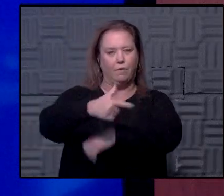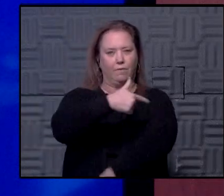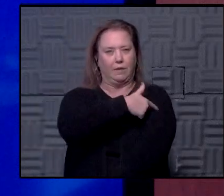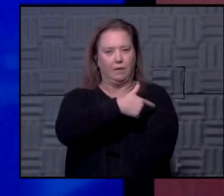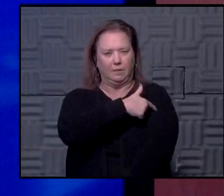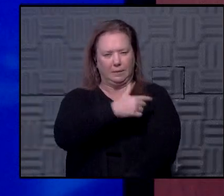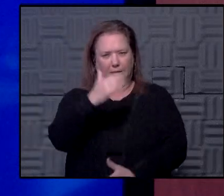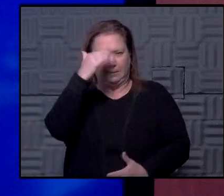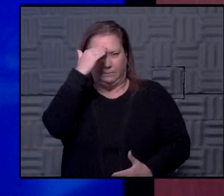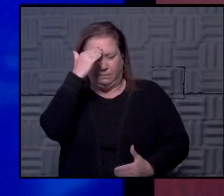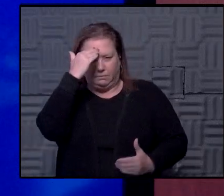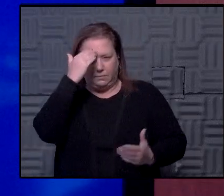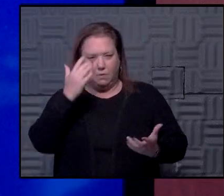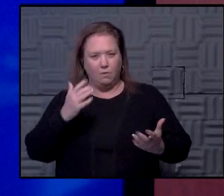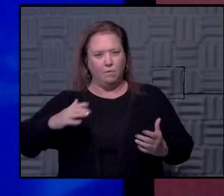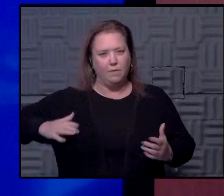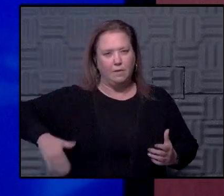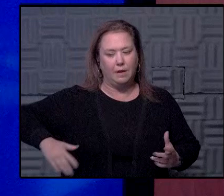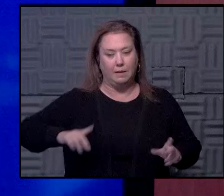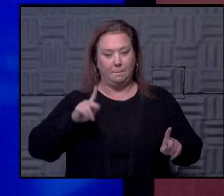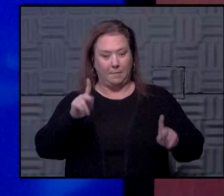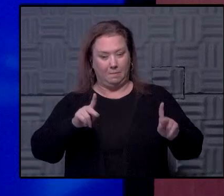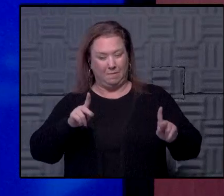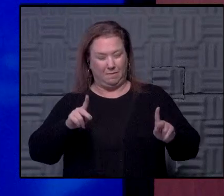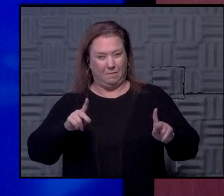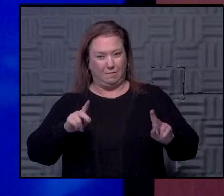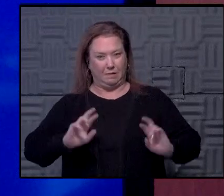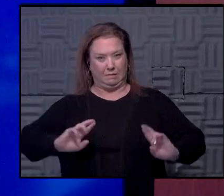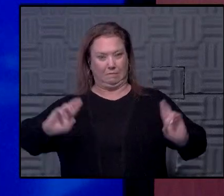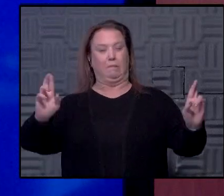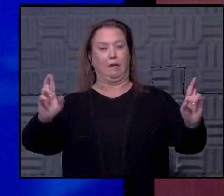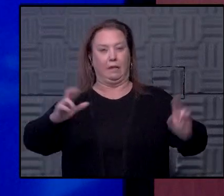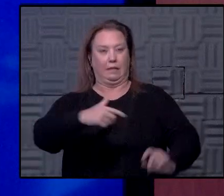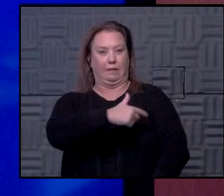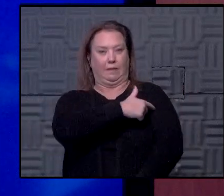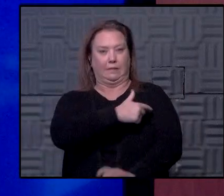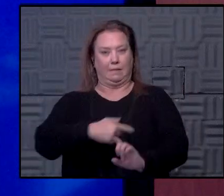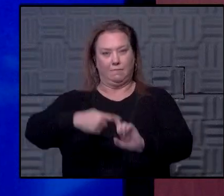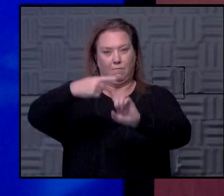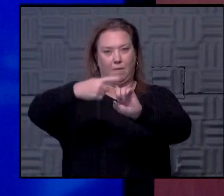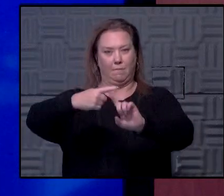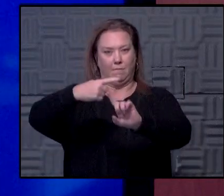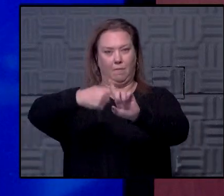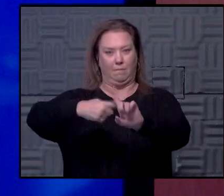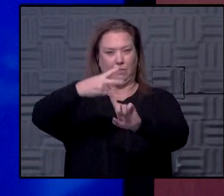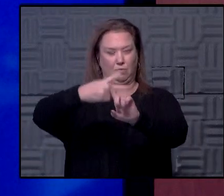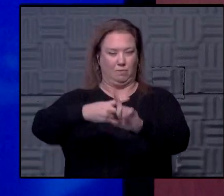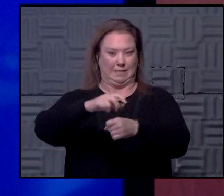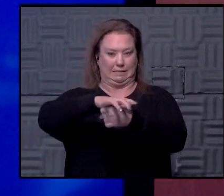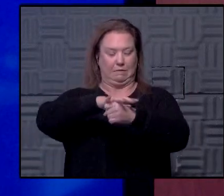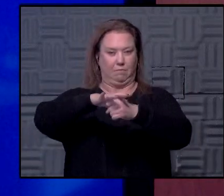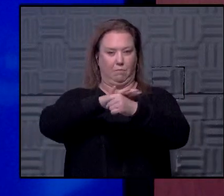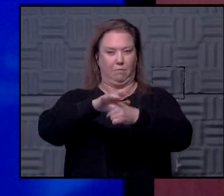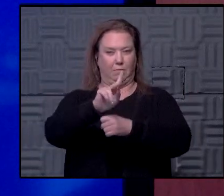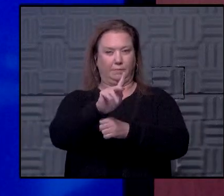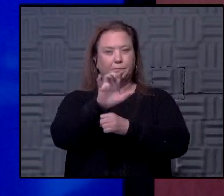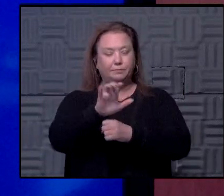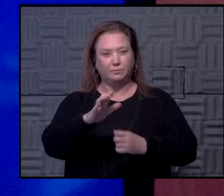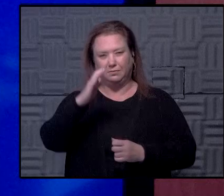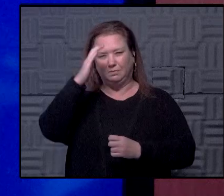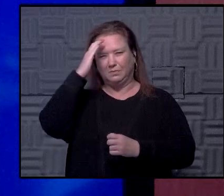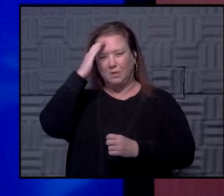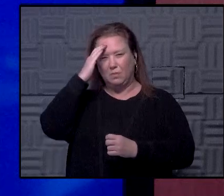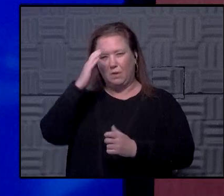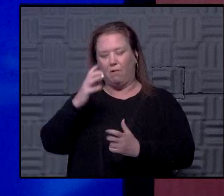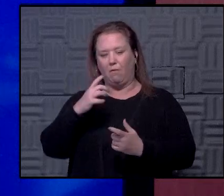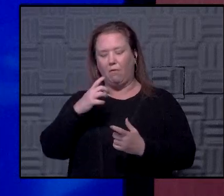especially now as we get ready for people to possibly start receiving these in the next month and a half here locally, do we know yet what we can